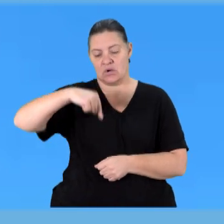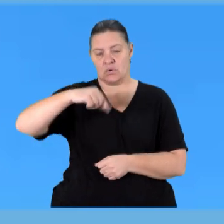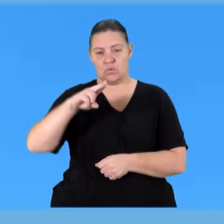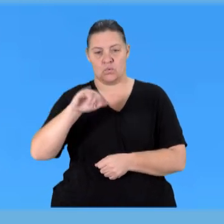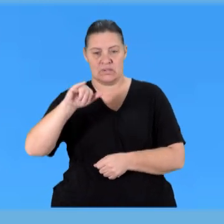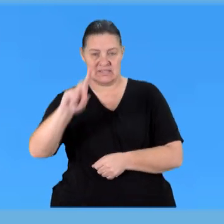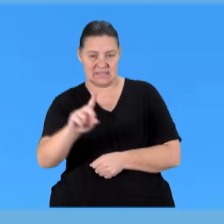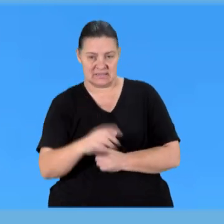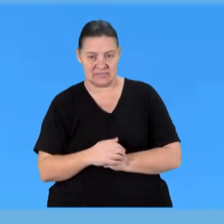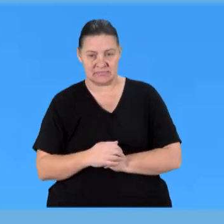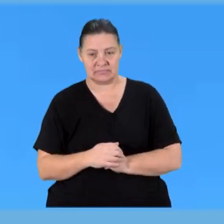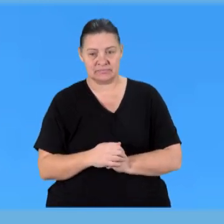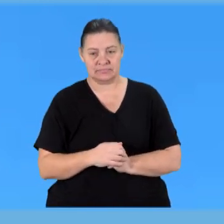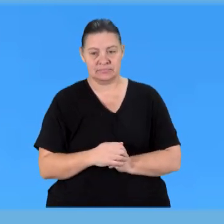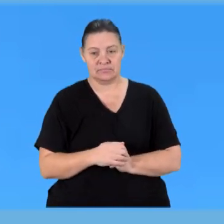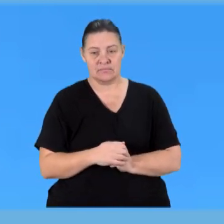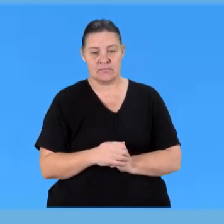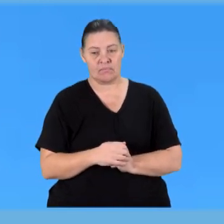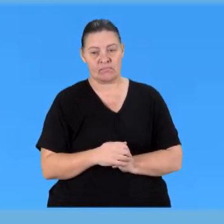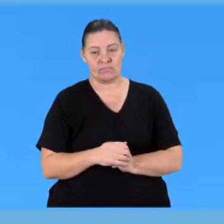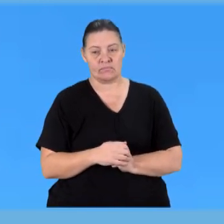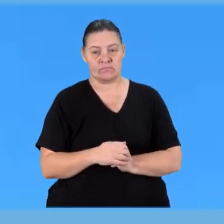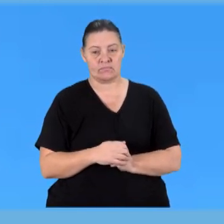So therefore, this must be a liquid.